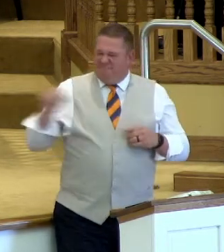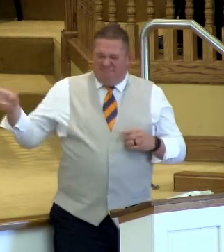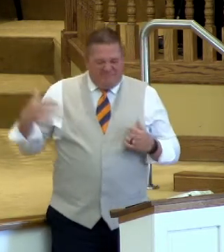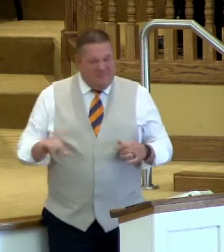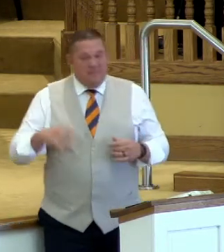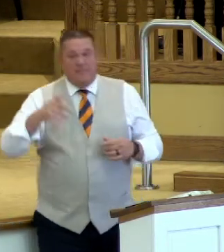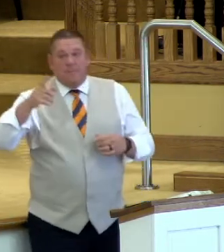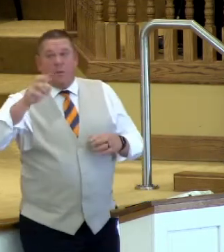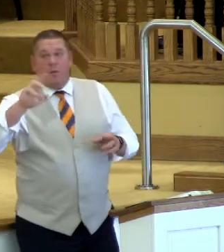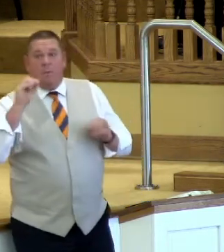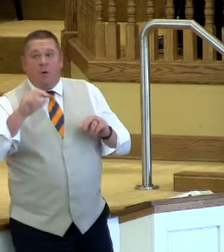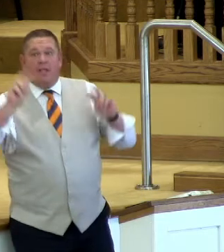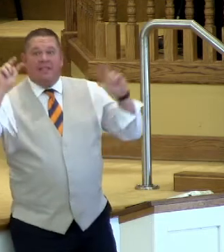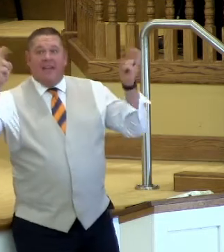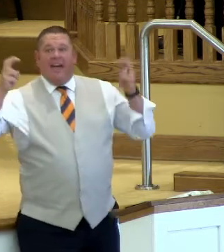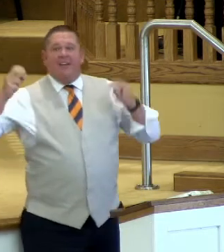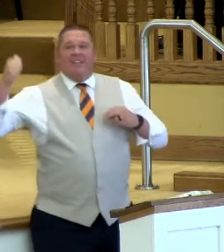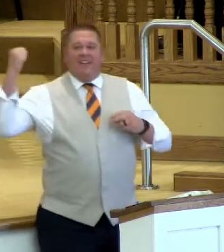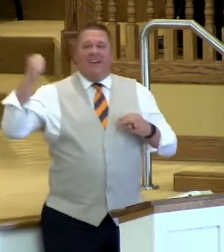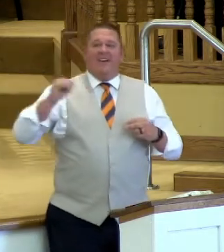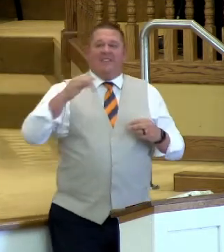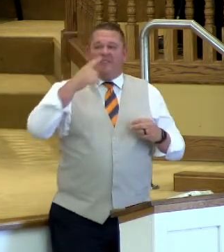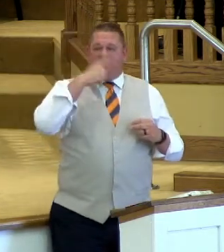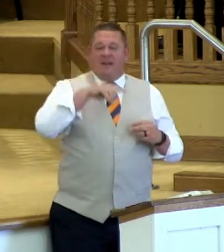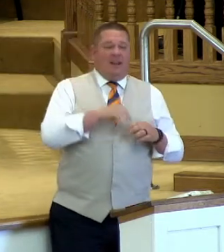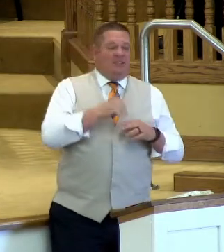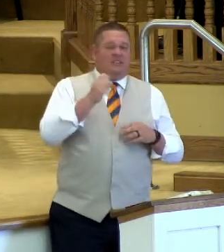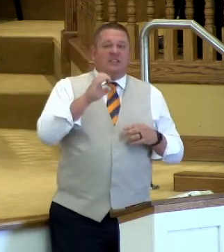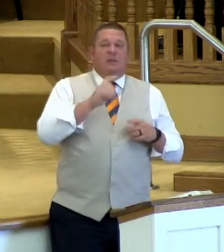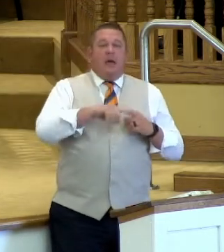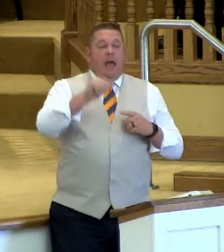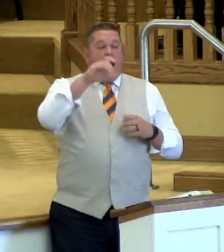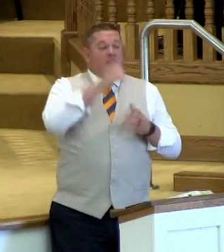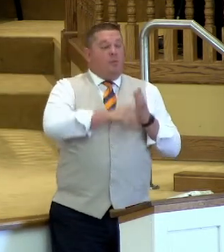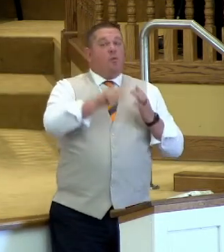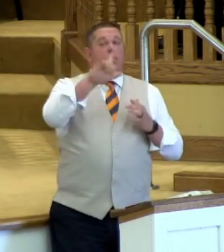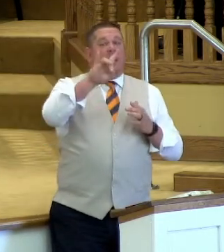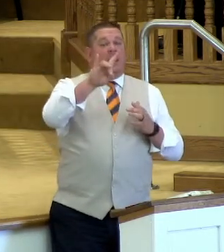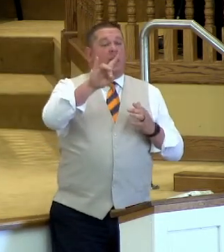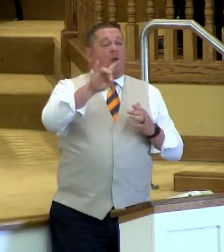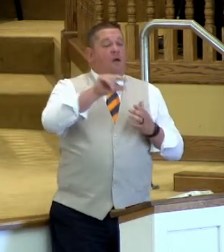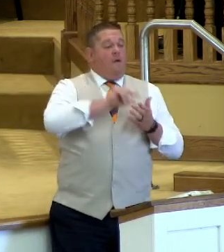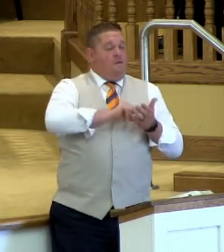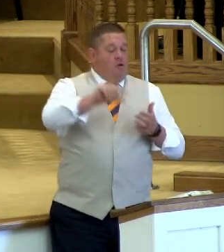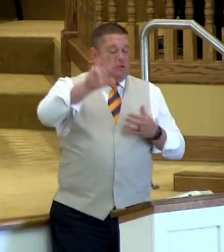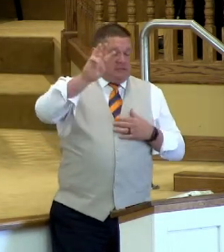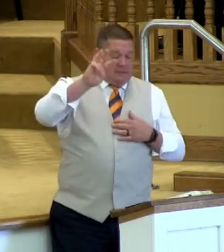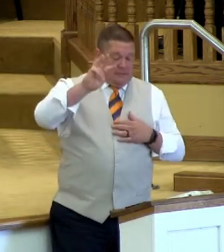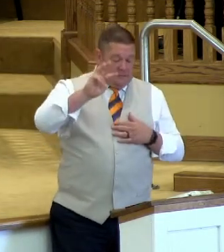sound room guys be ready to put the title up there in just a second. But in Acts 28,